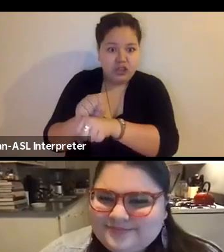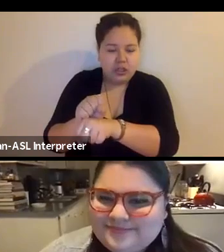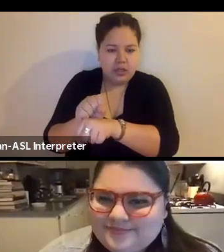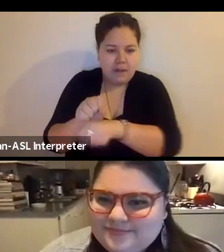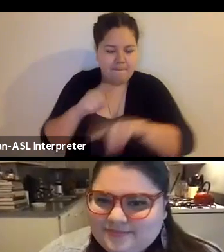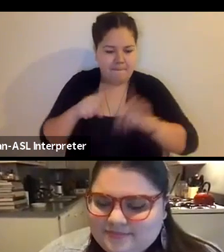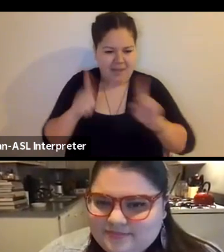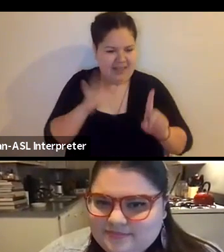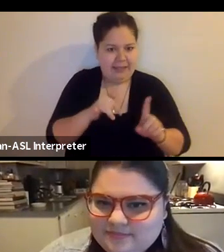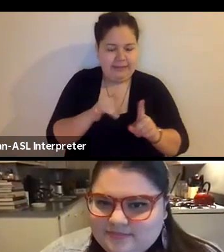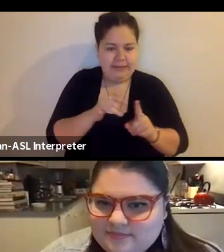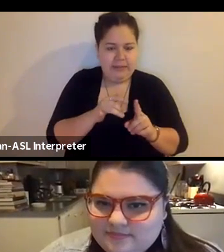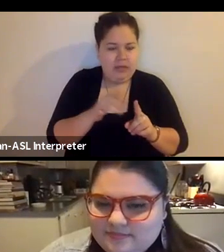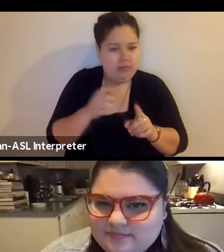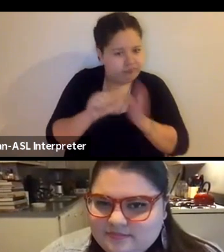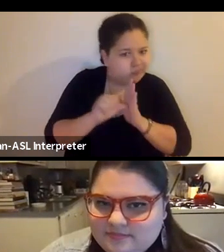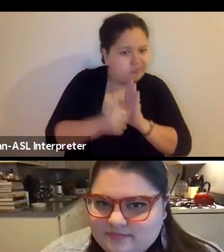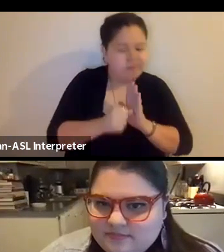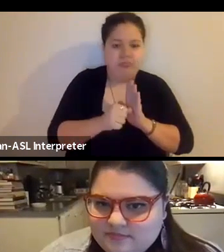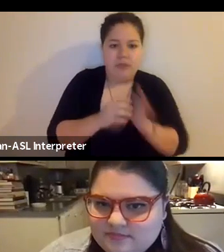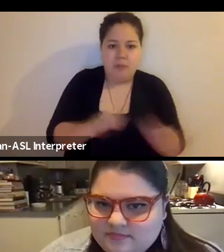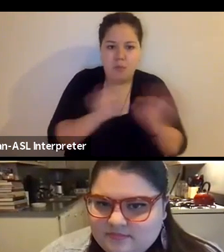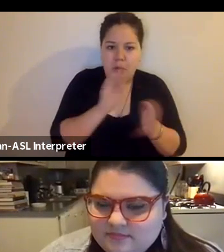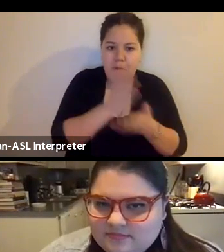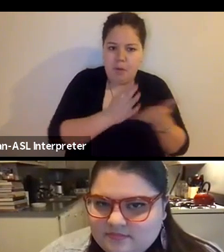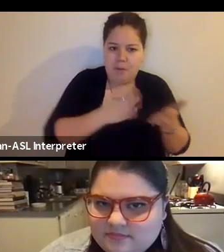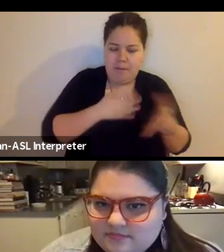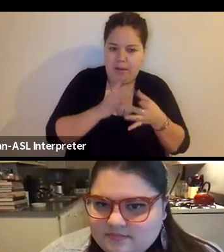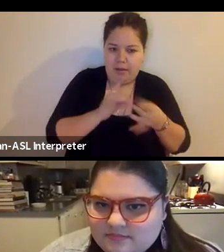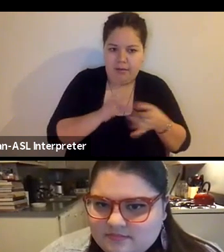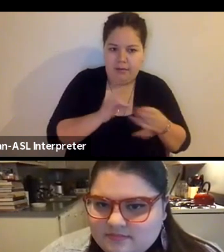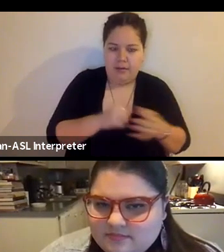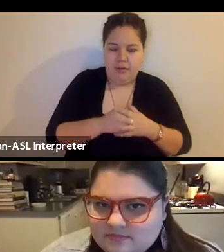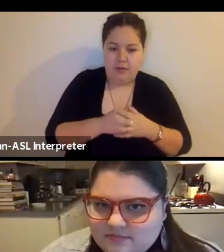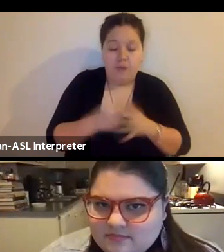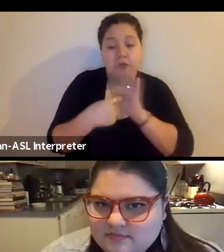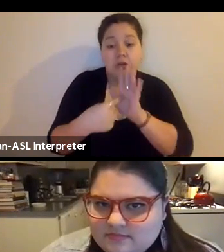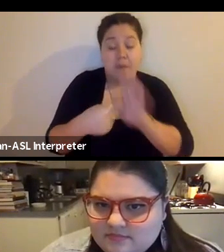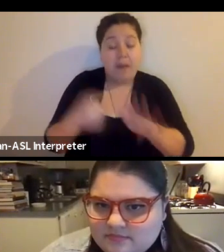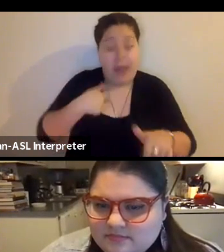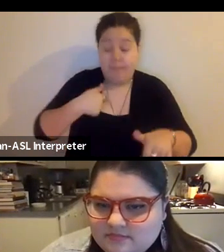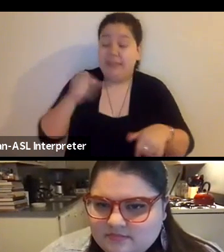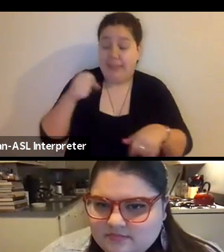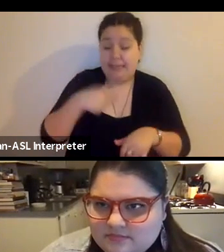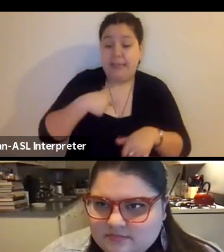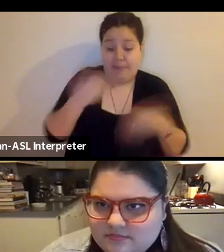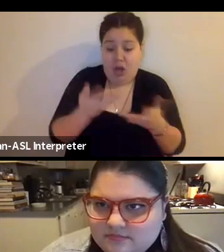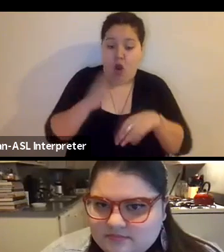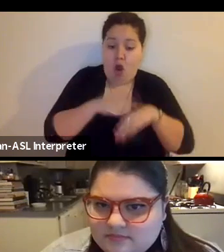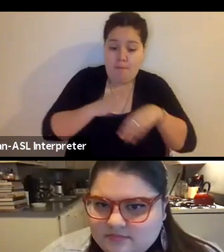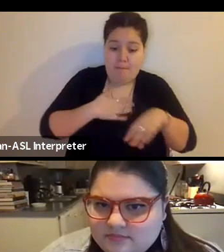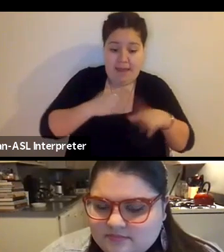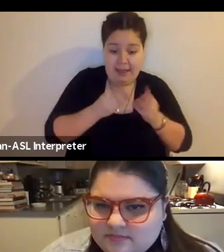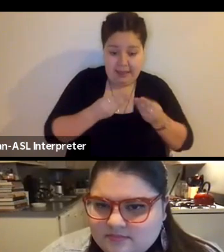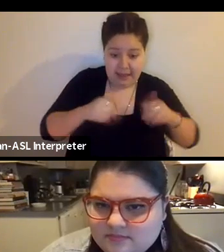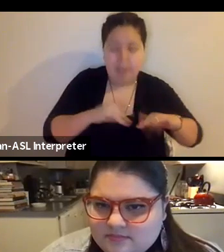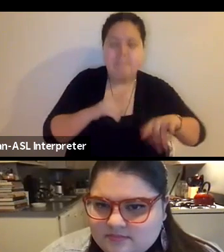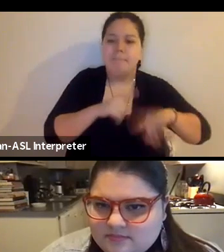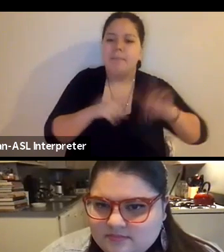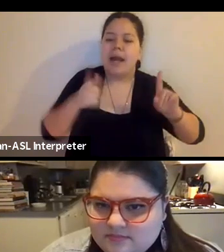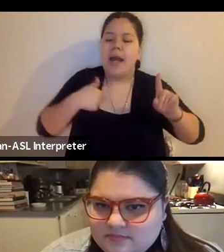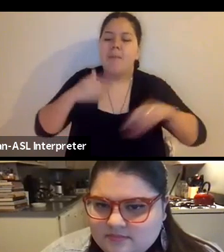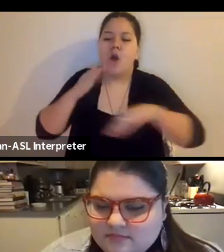my statement would tell you. Like, for example, I am on the Catawba Reservation, but I'm on the green earth portion